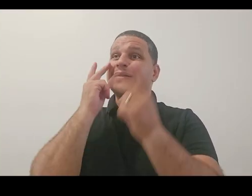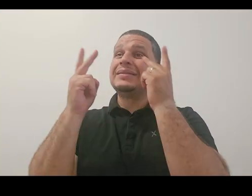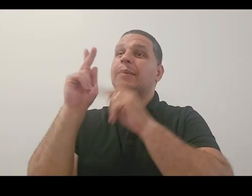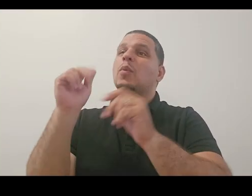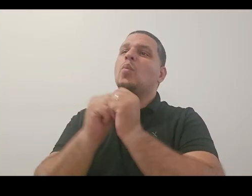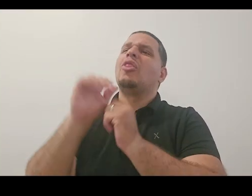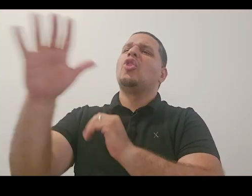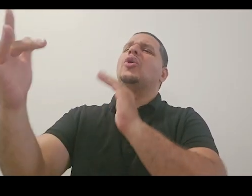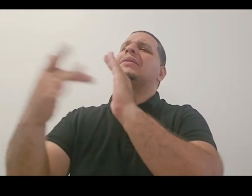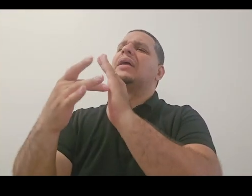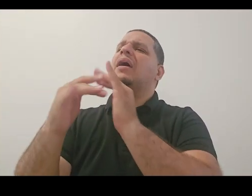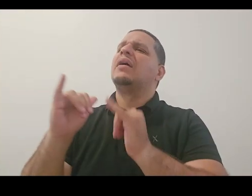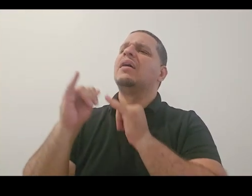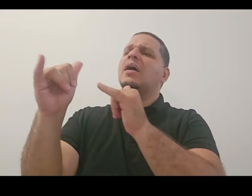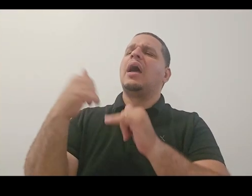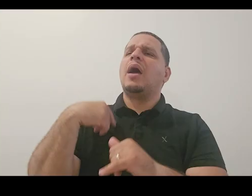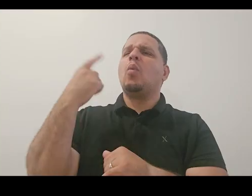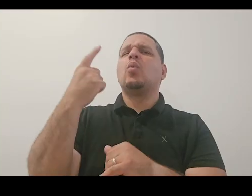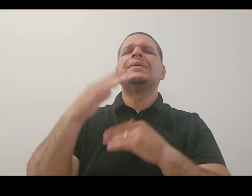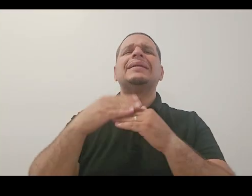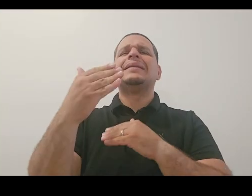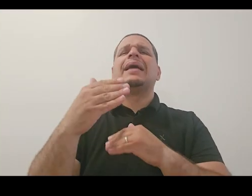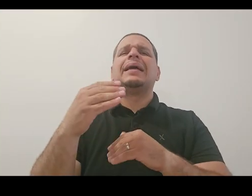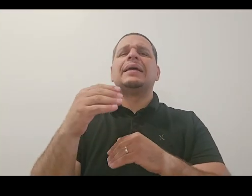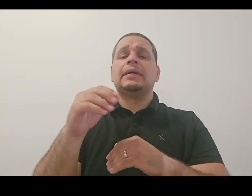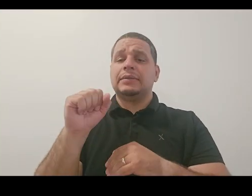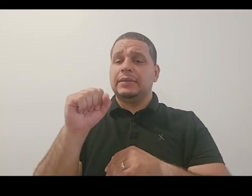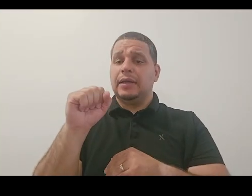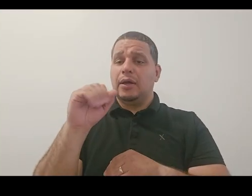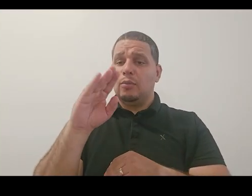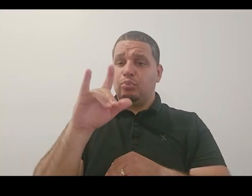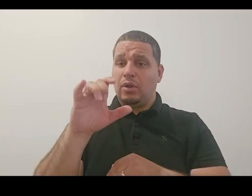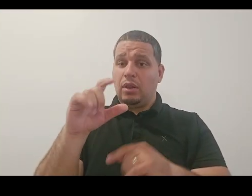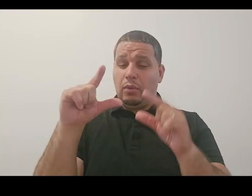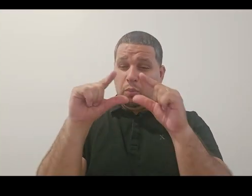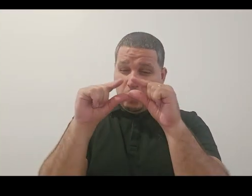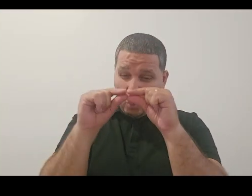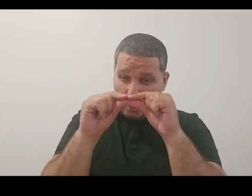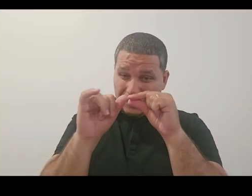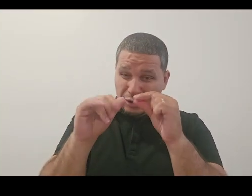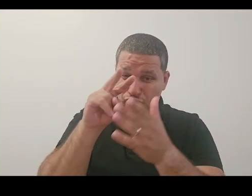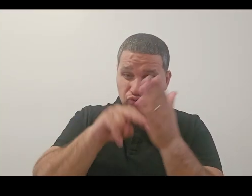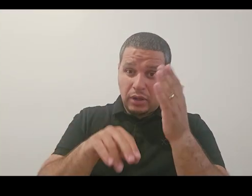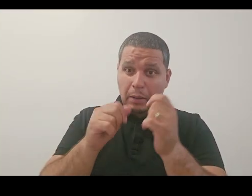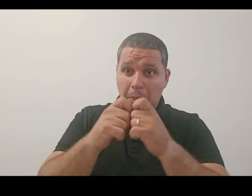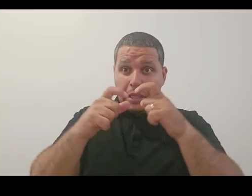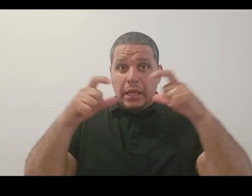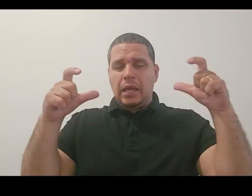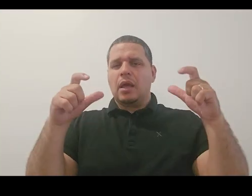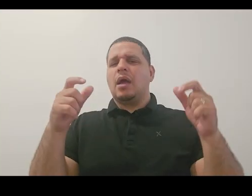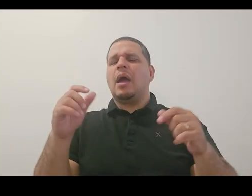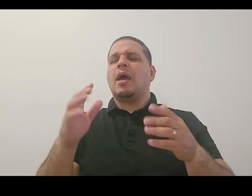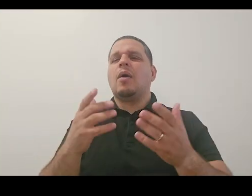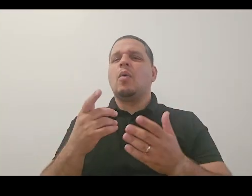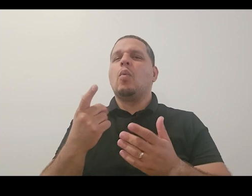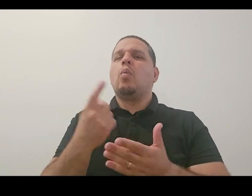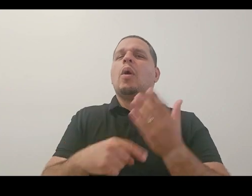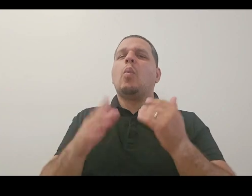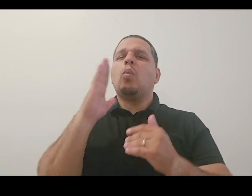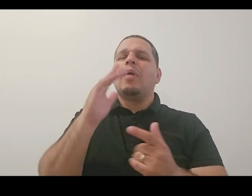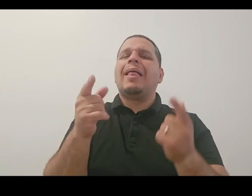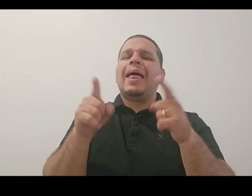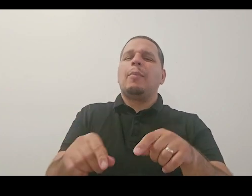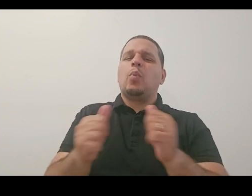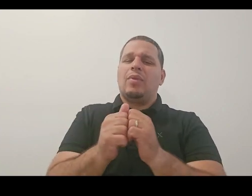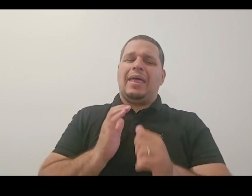Like, what would be the next step in Braille? How small can you make Braille and still read it? How big can you make Braille? Like, what would happen to